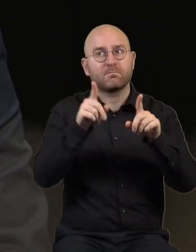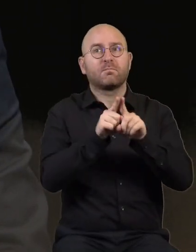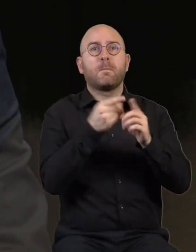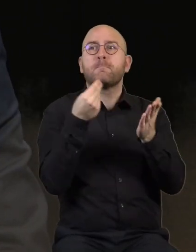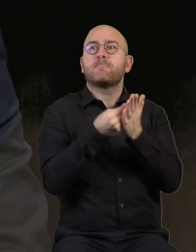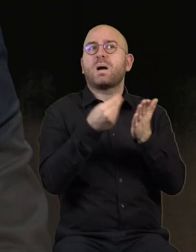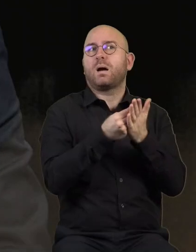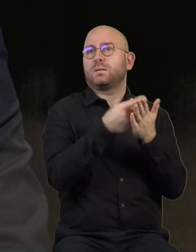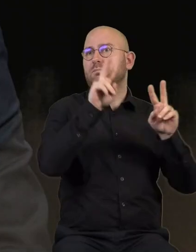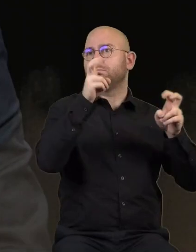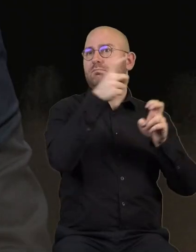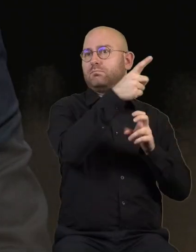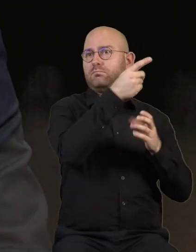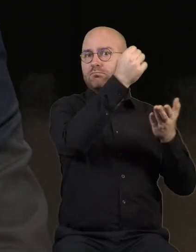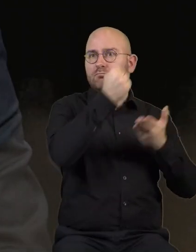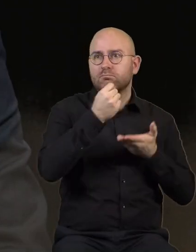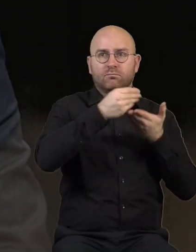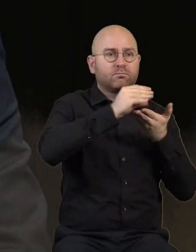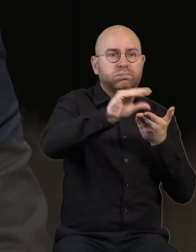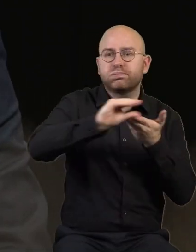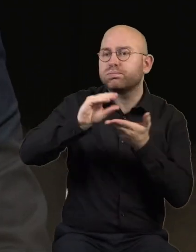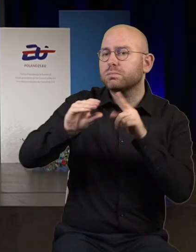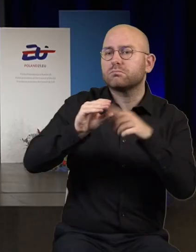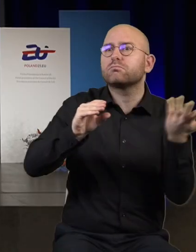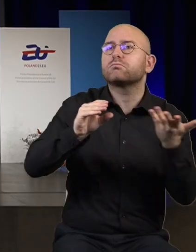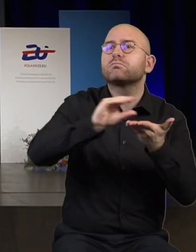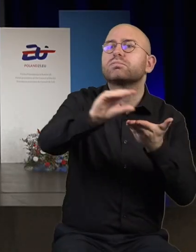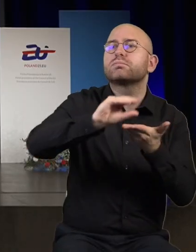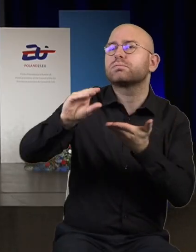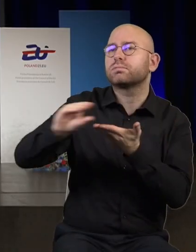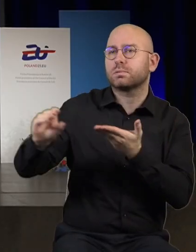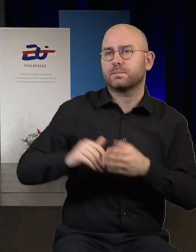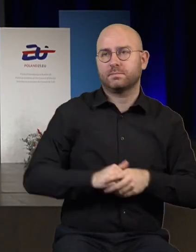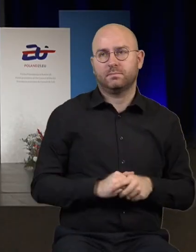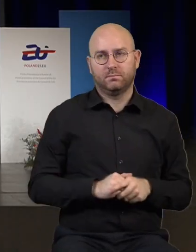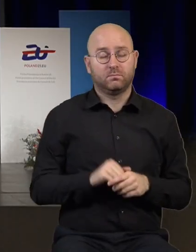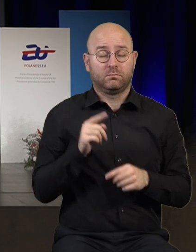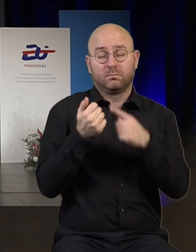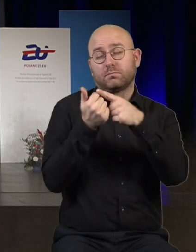to meet objectives of cohesion policy and defense and security policy.